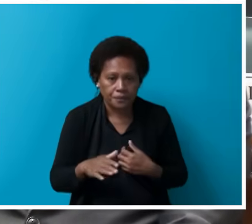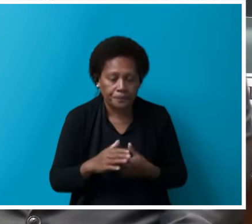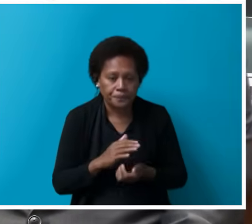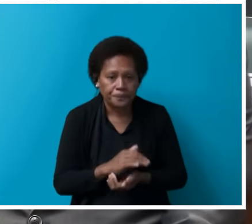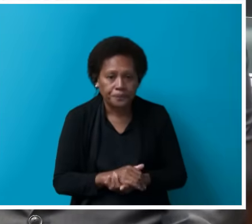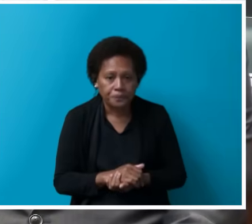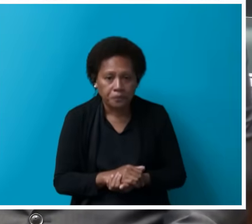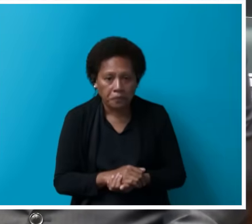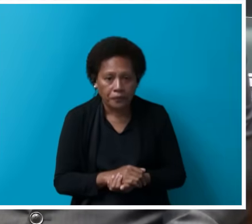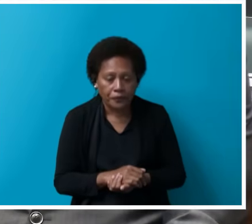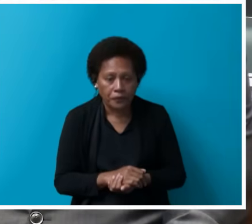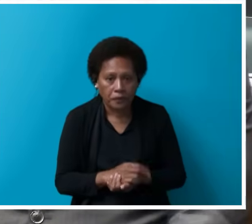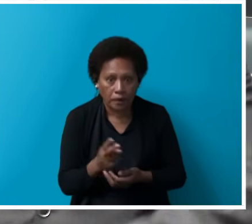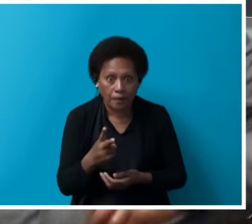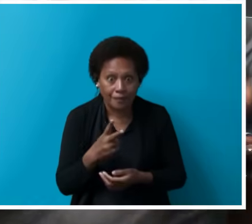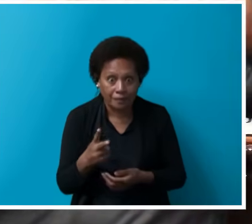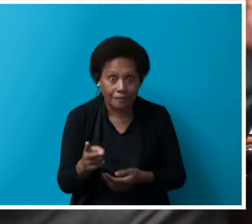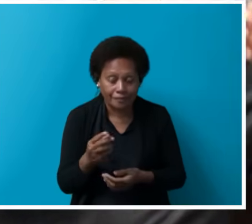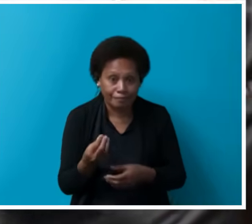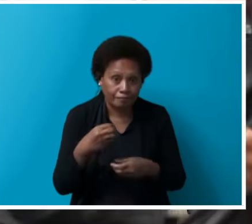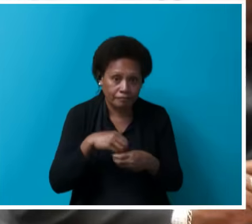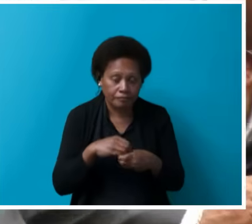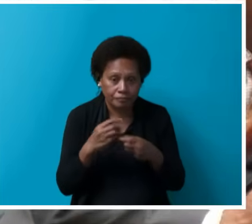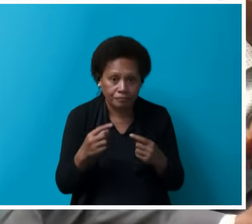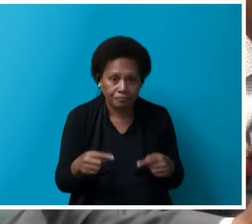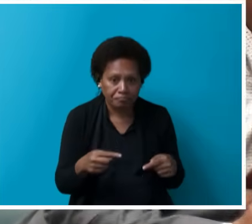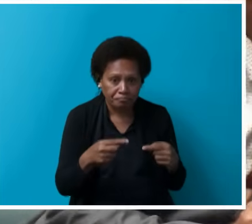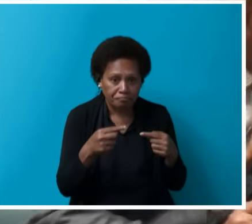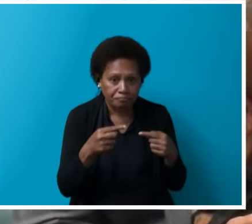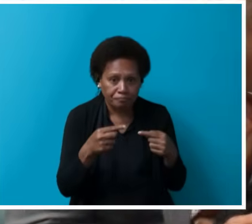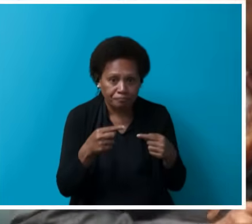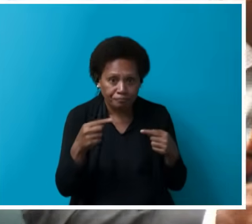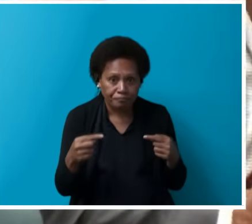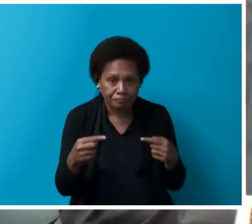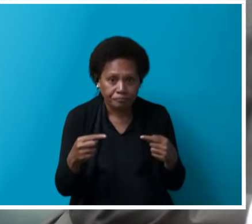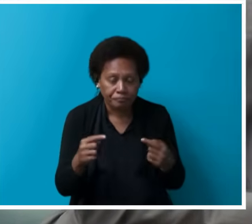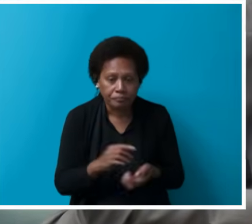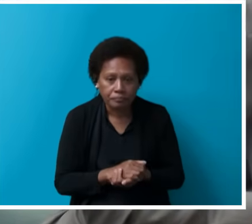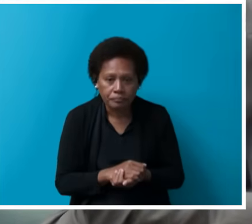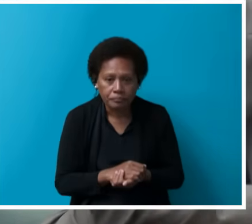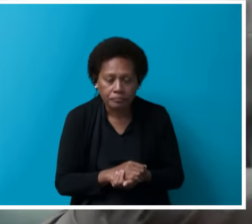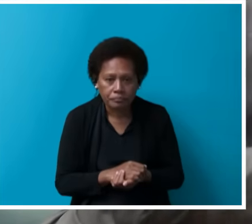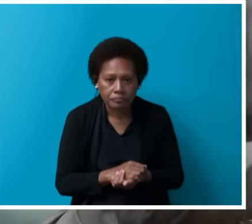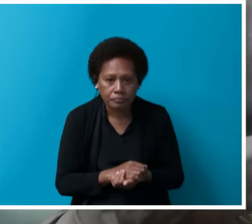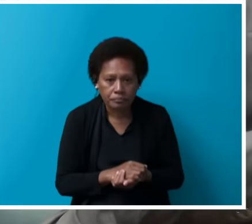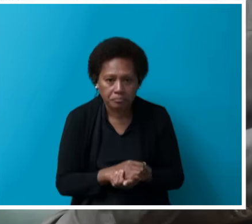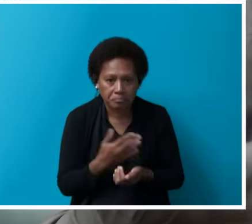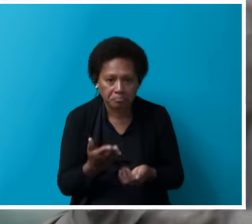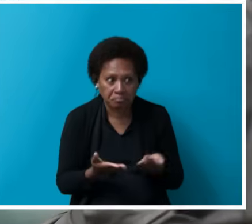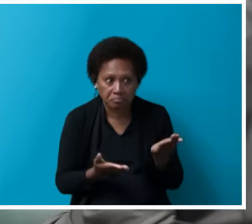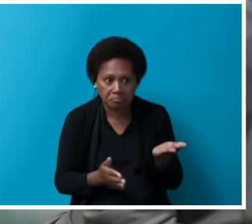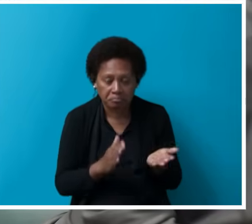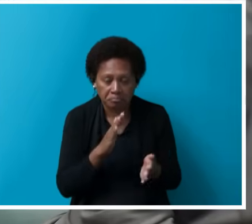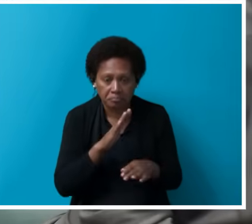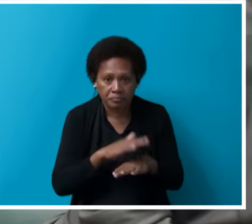Then, when we came into opposition, and my colleagues were there, we pushed for, because we